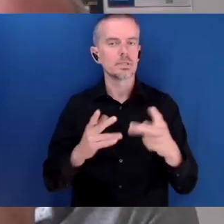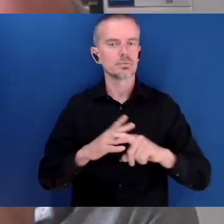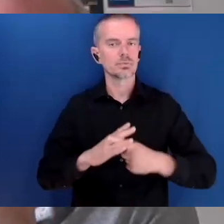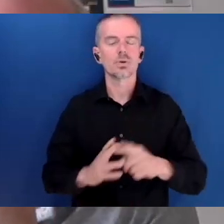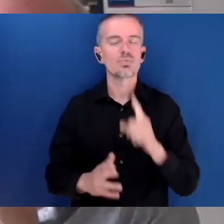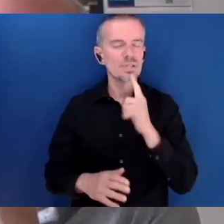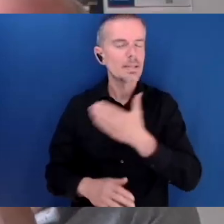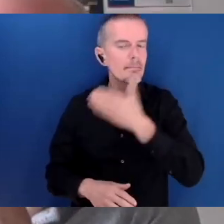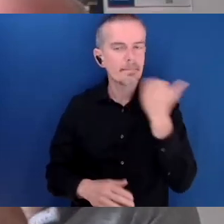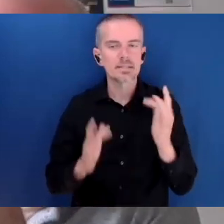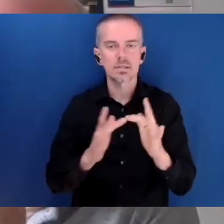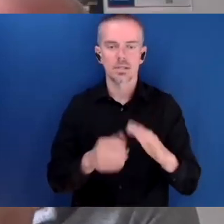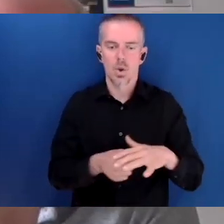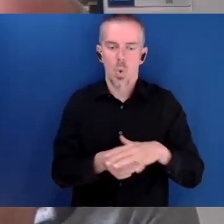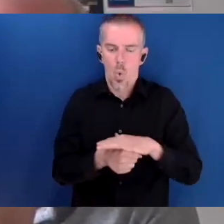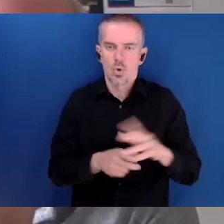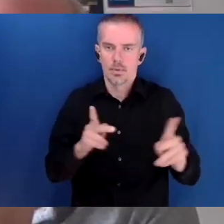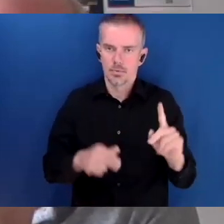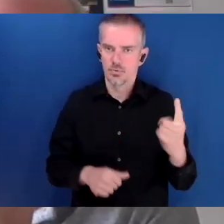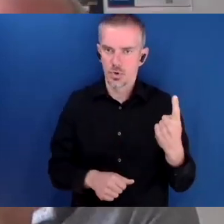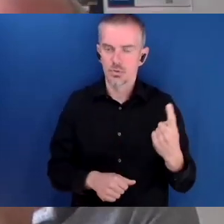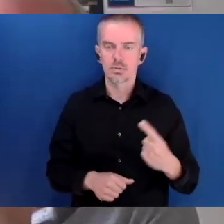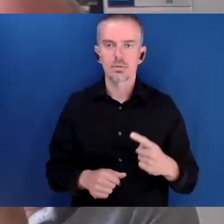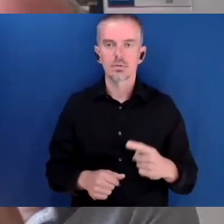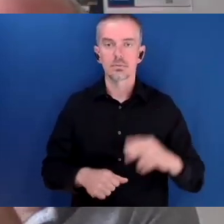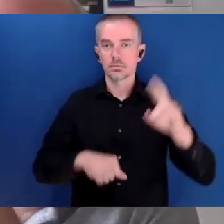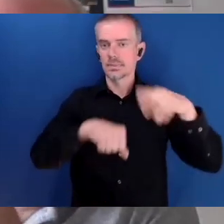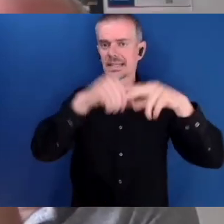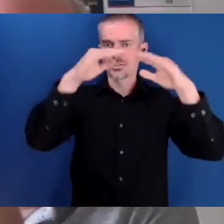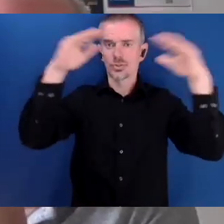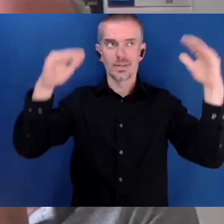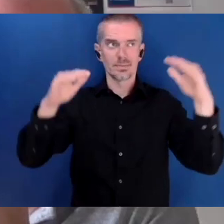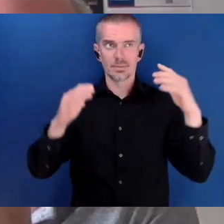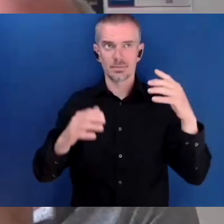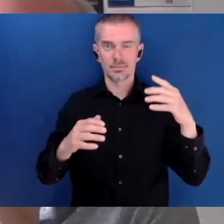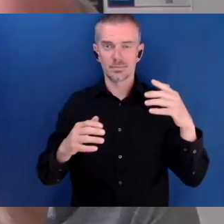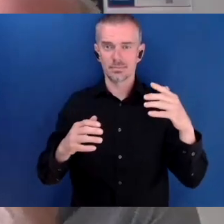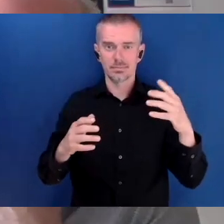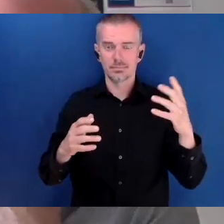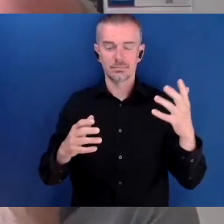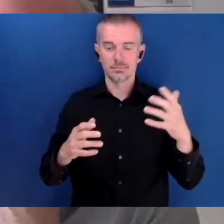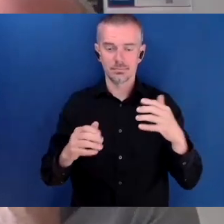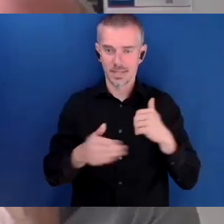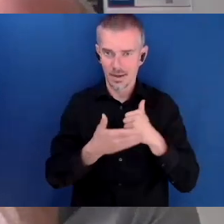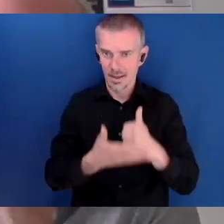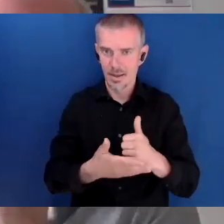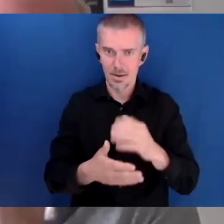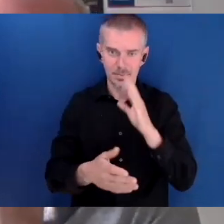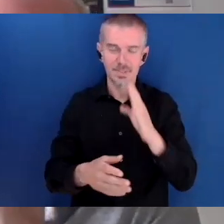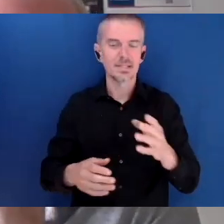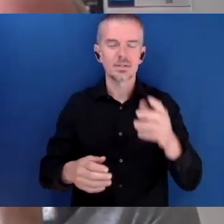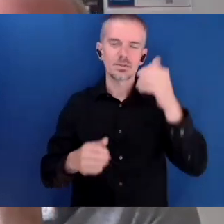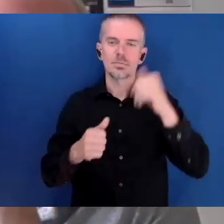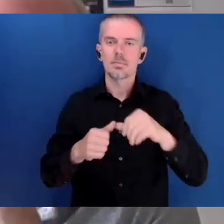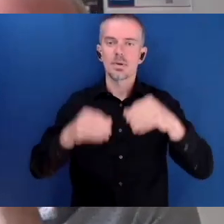at the local level. It's not often that the national level comes in to, as we mentioned, we're more of a decentralized